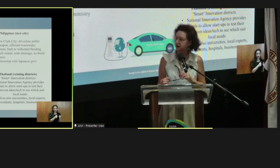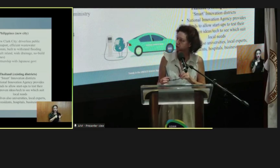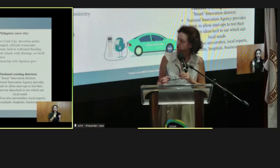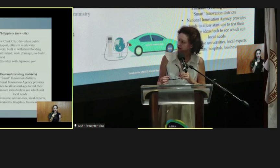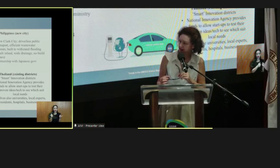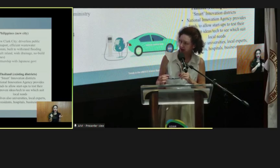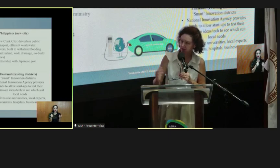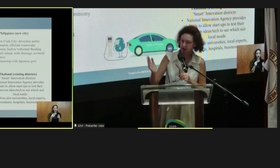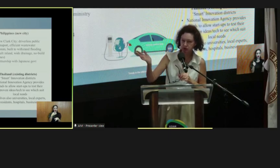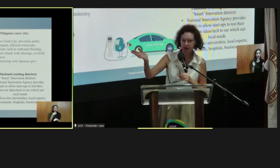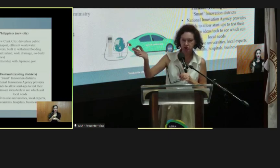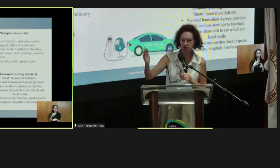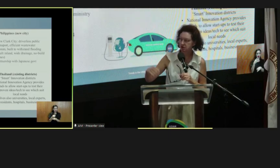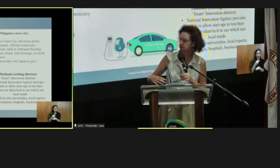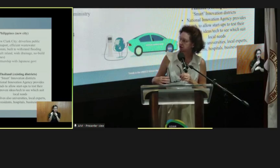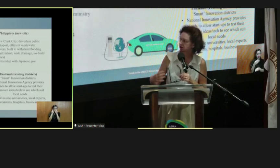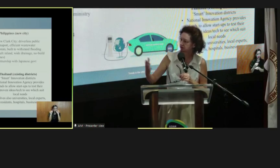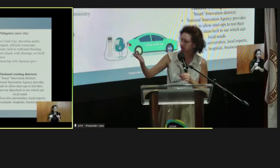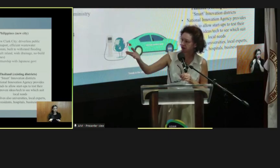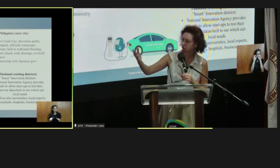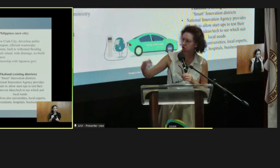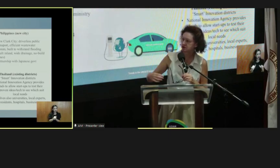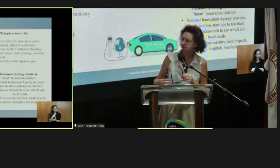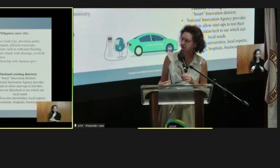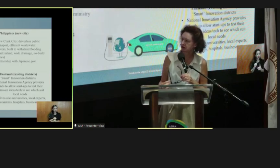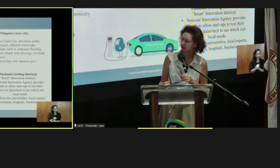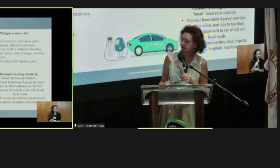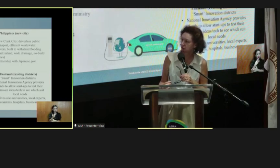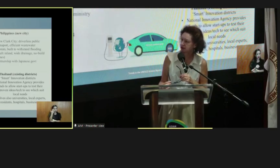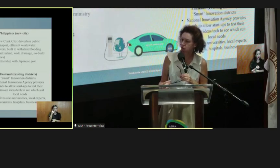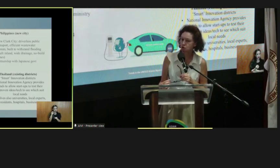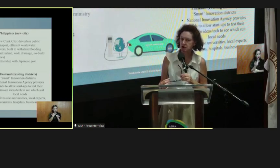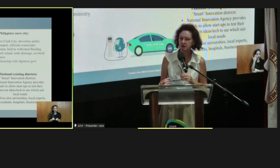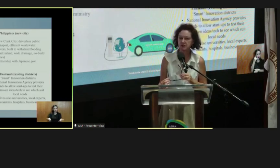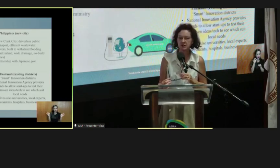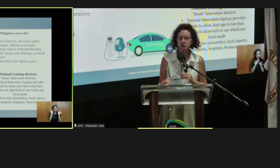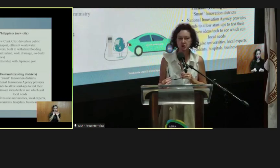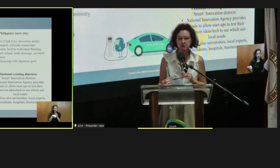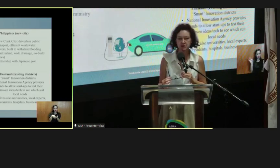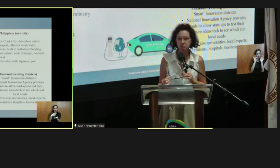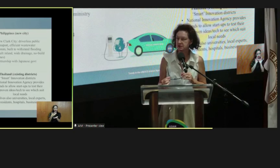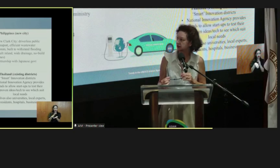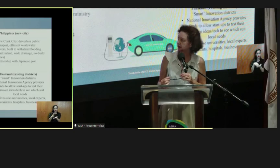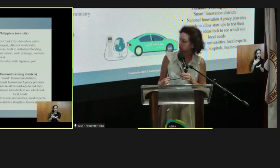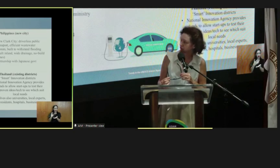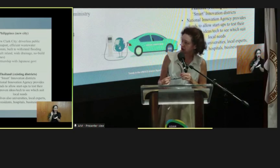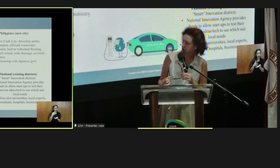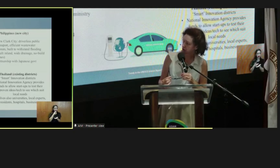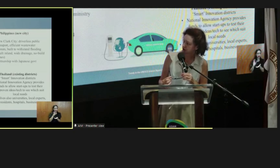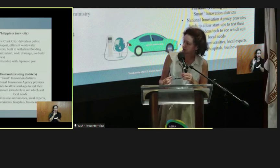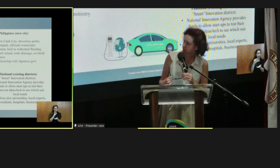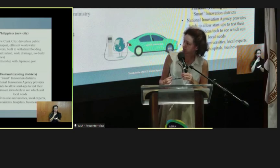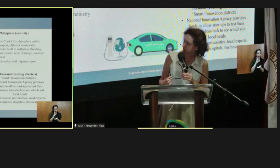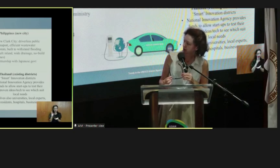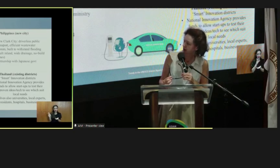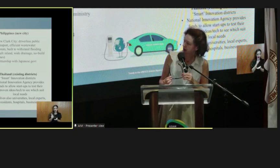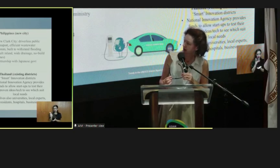efficient wastewater system. This was mentioned, the importance of wastewater treatment and recycling and